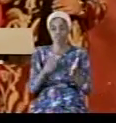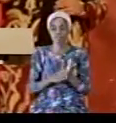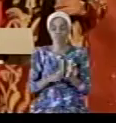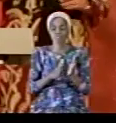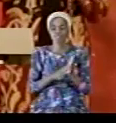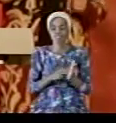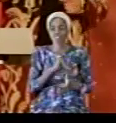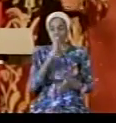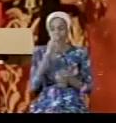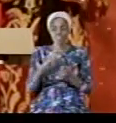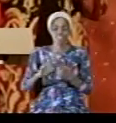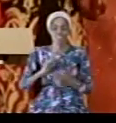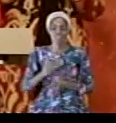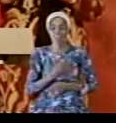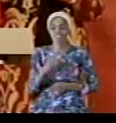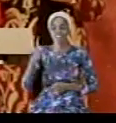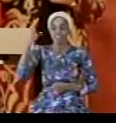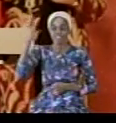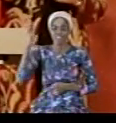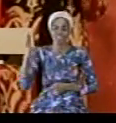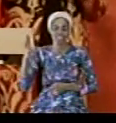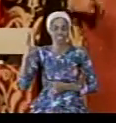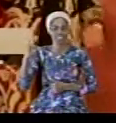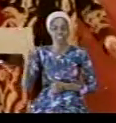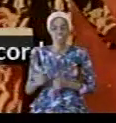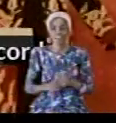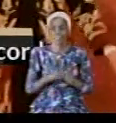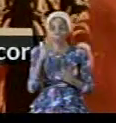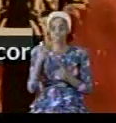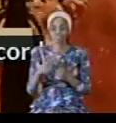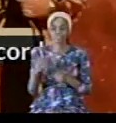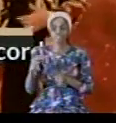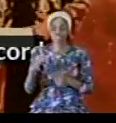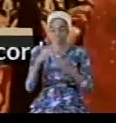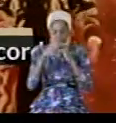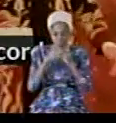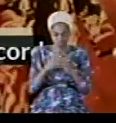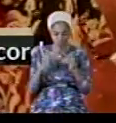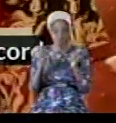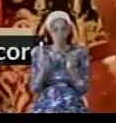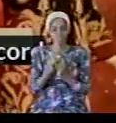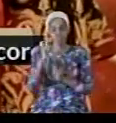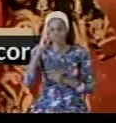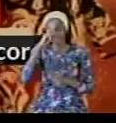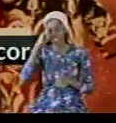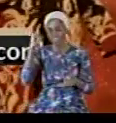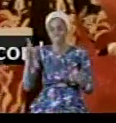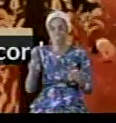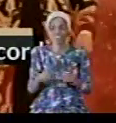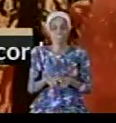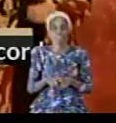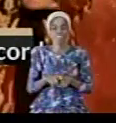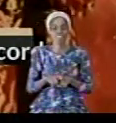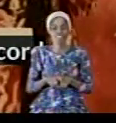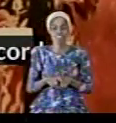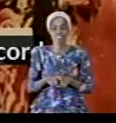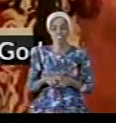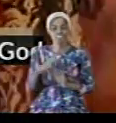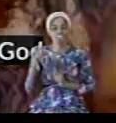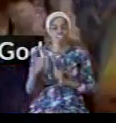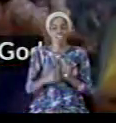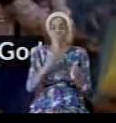Every praise is to our God. Oh, every word of worship and wanna